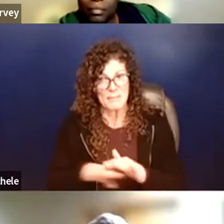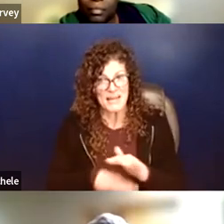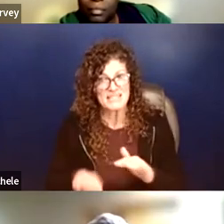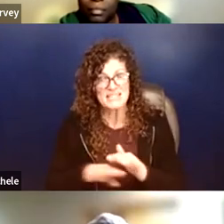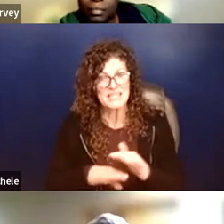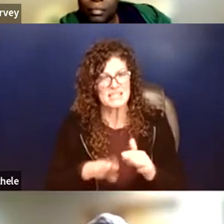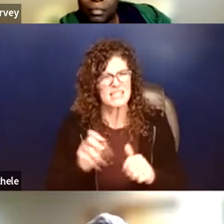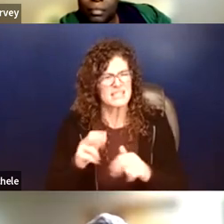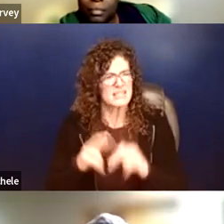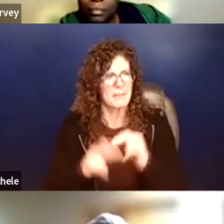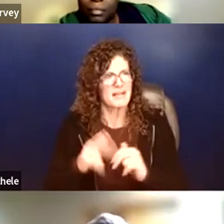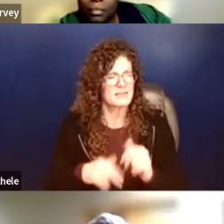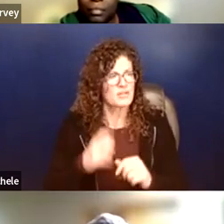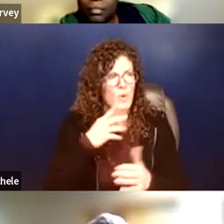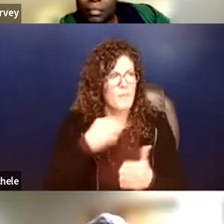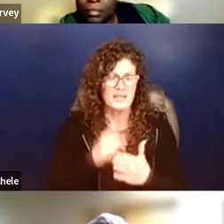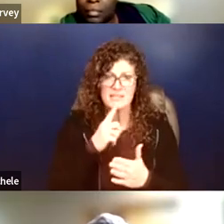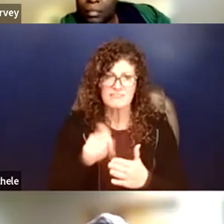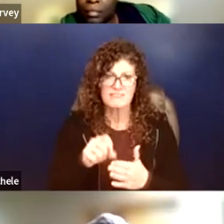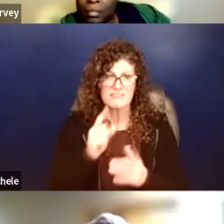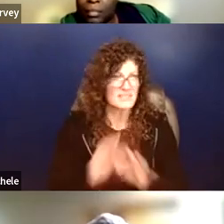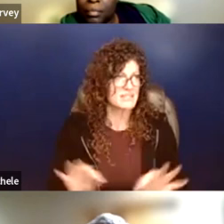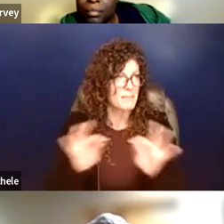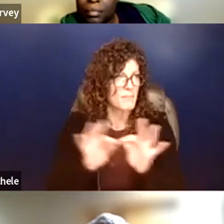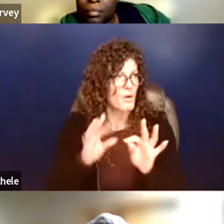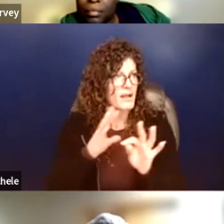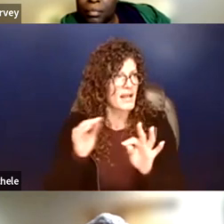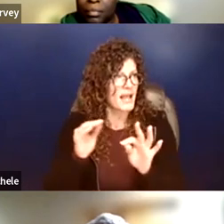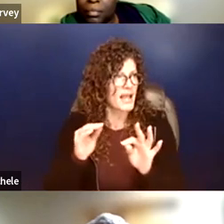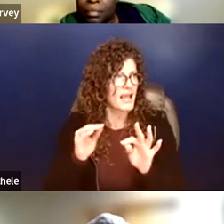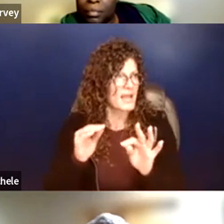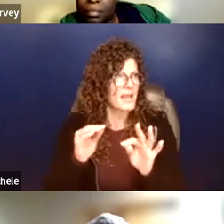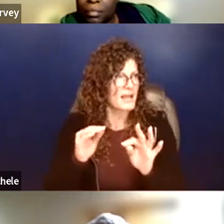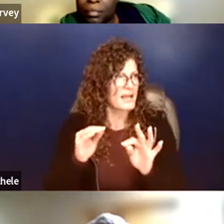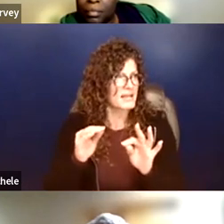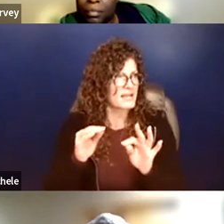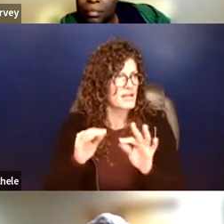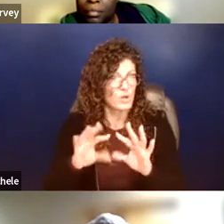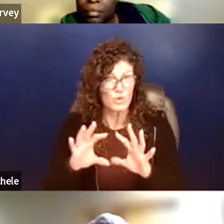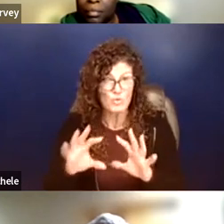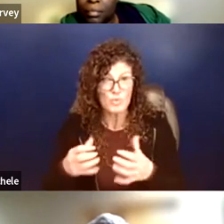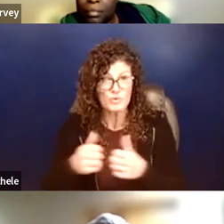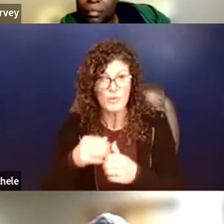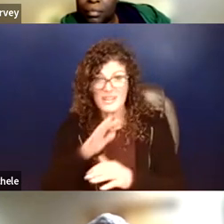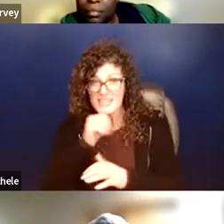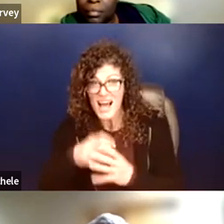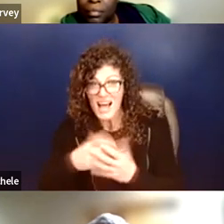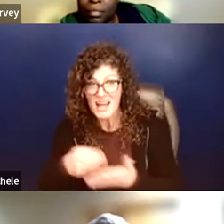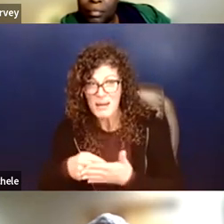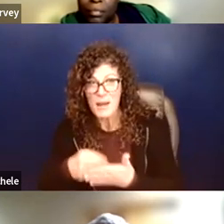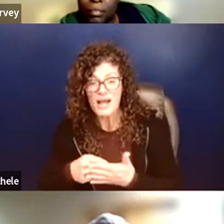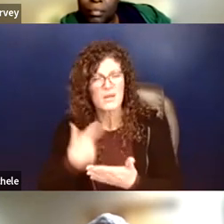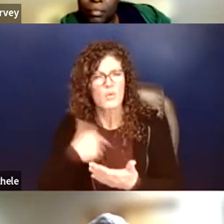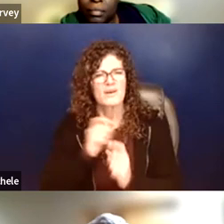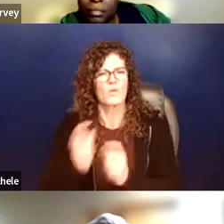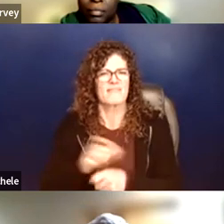to build on. So money is important. And groups that are from cities with not a lot of money, they're not getting enough right now. It's